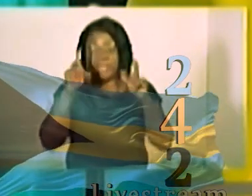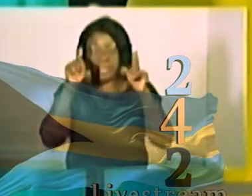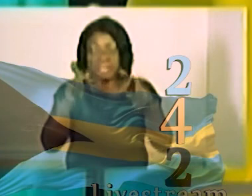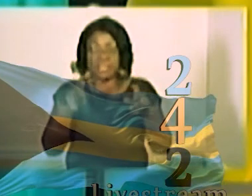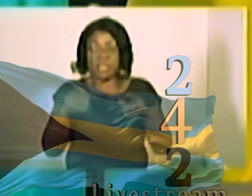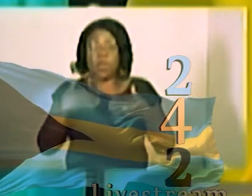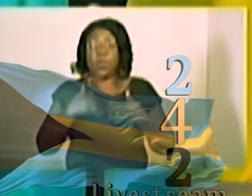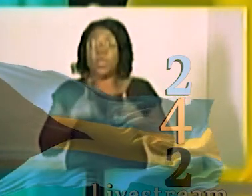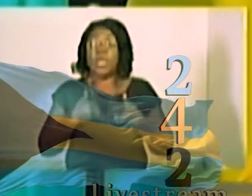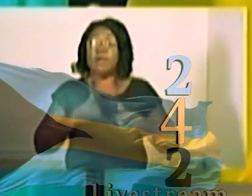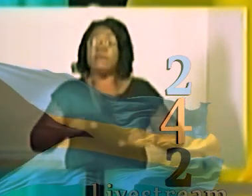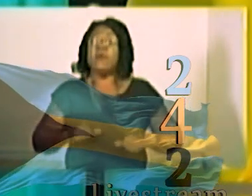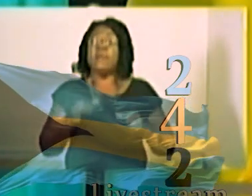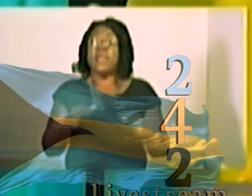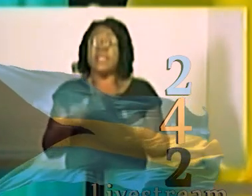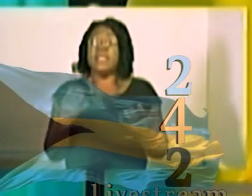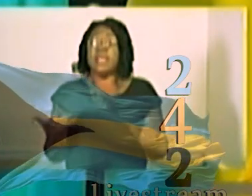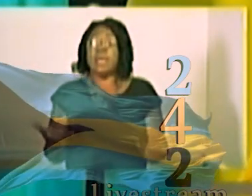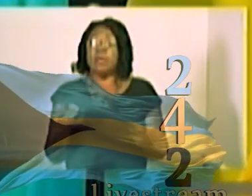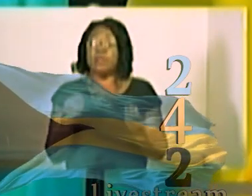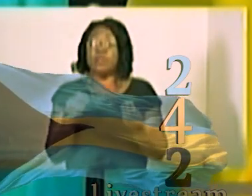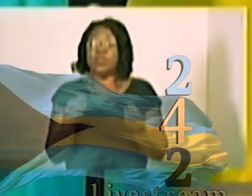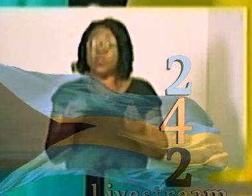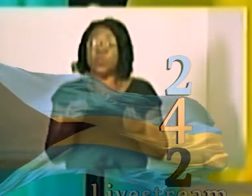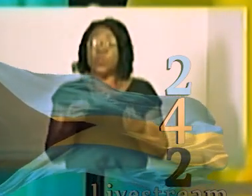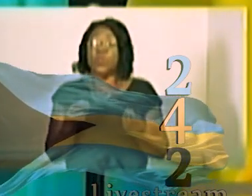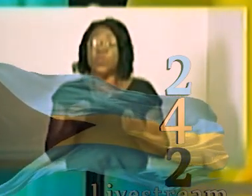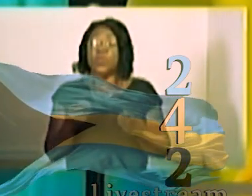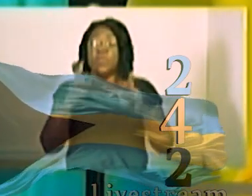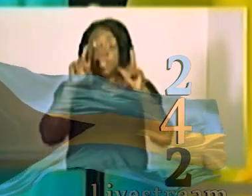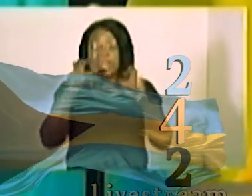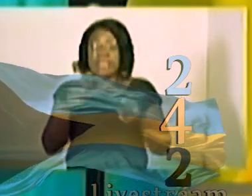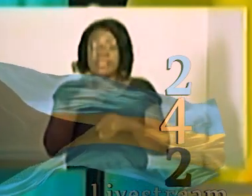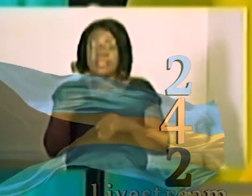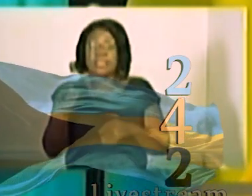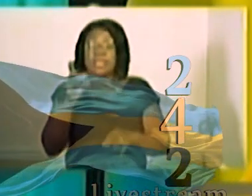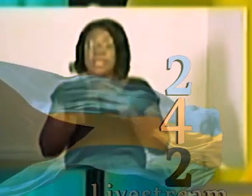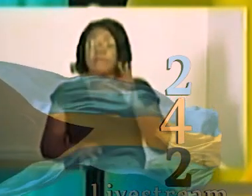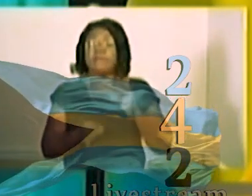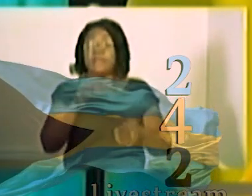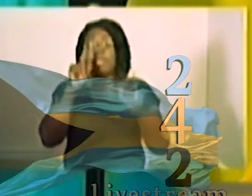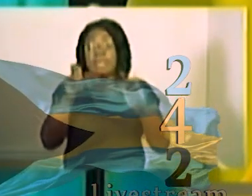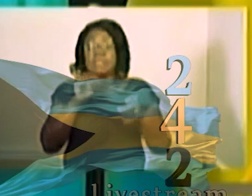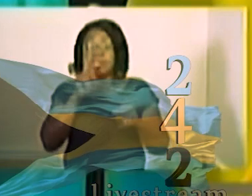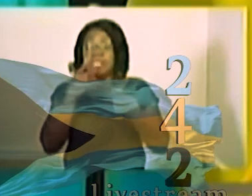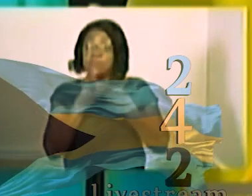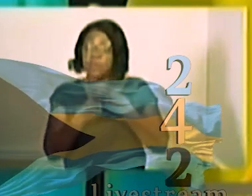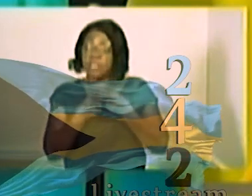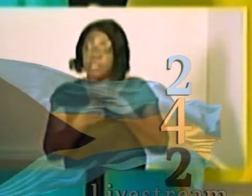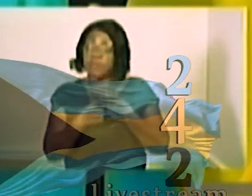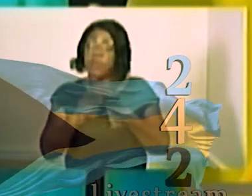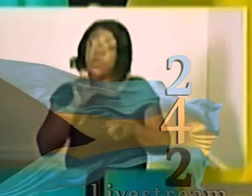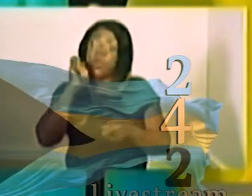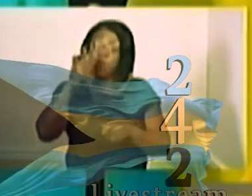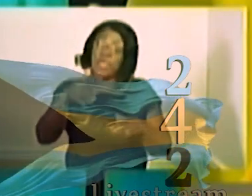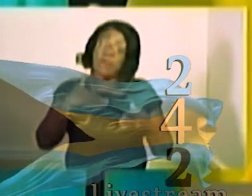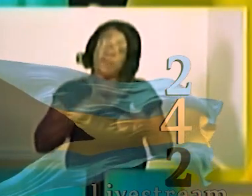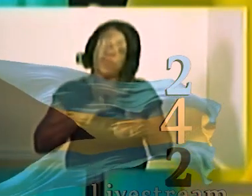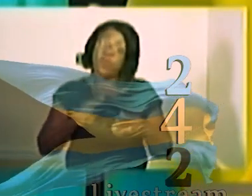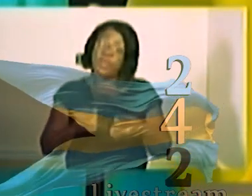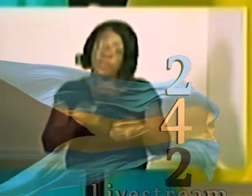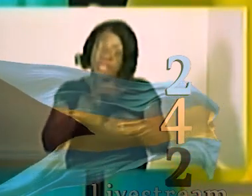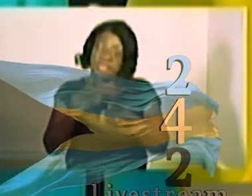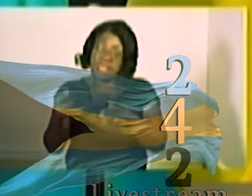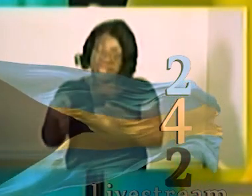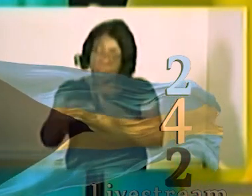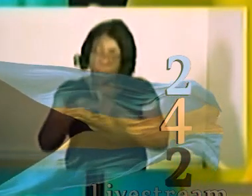the capacity now to do the testing. If the test is positive, you would have to be placed in